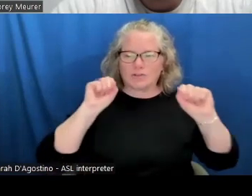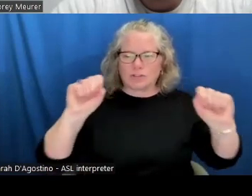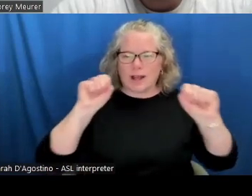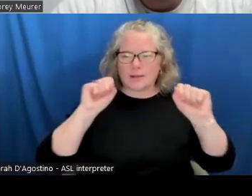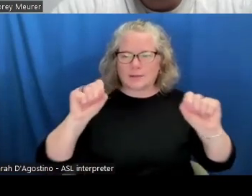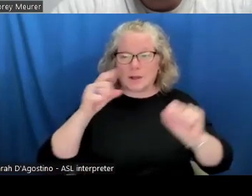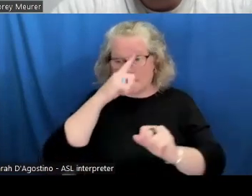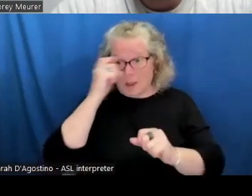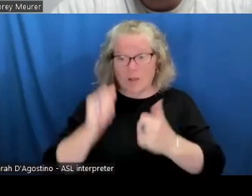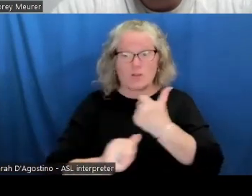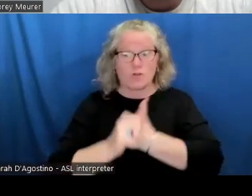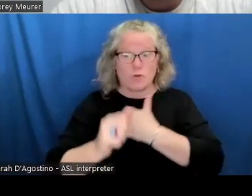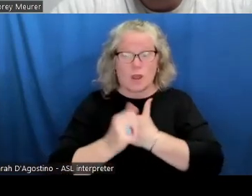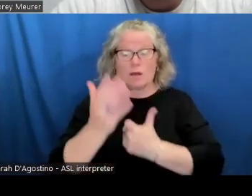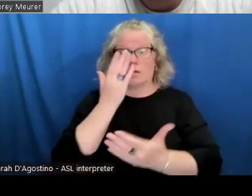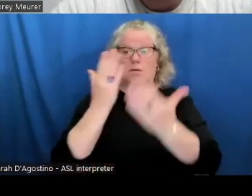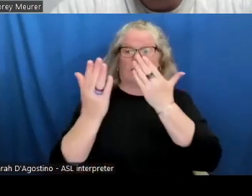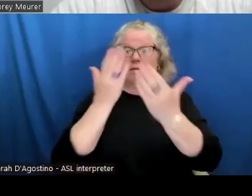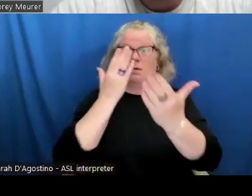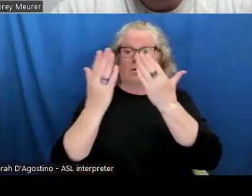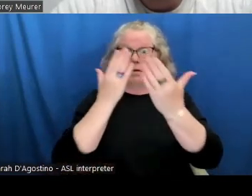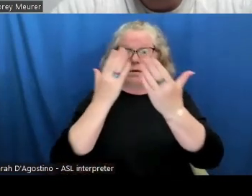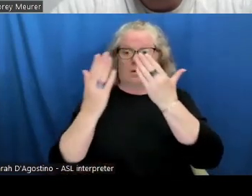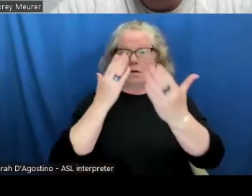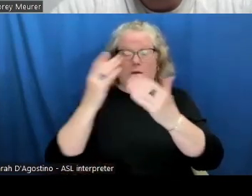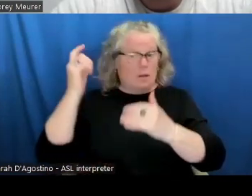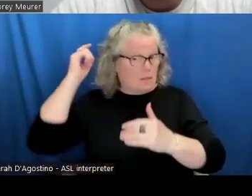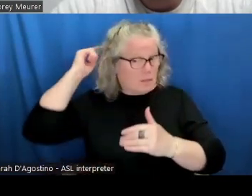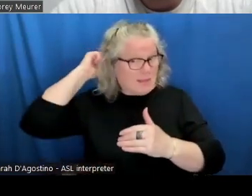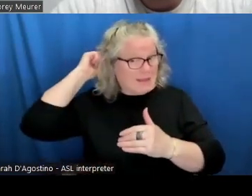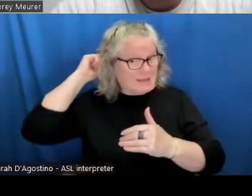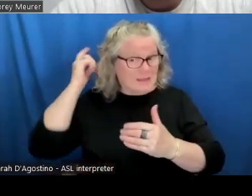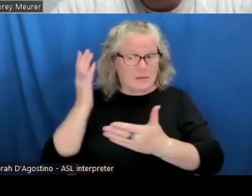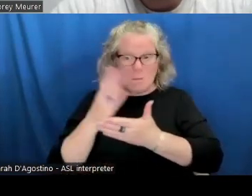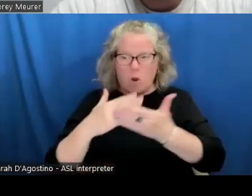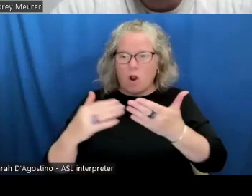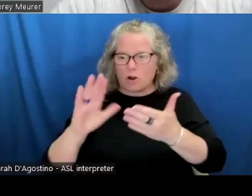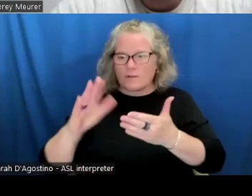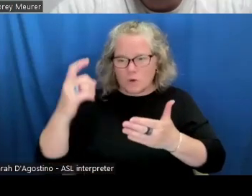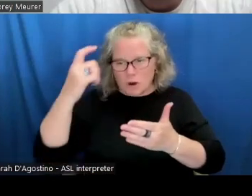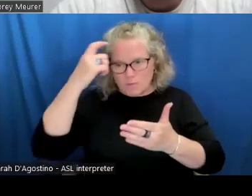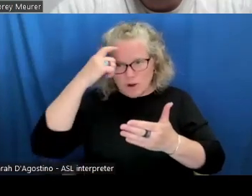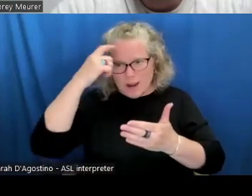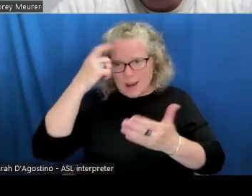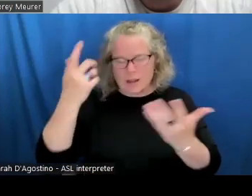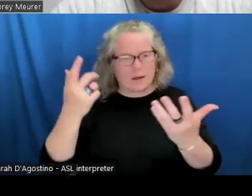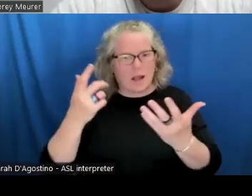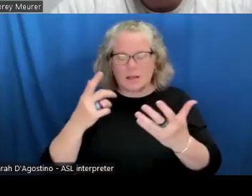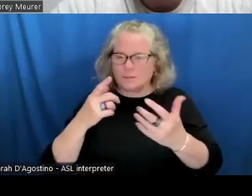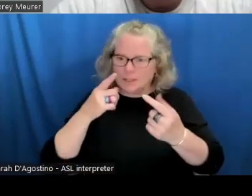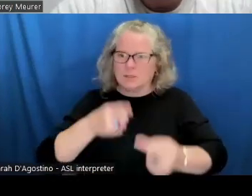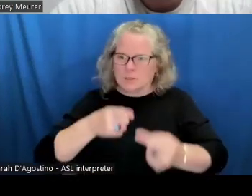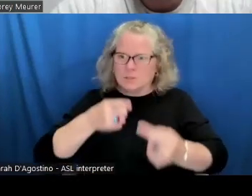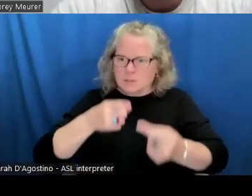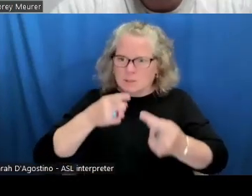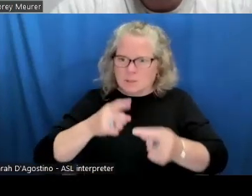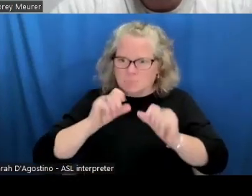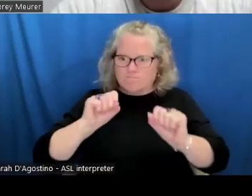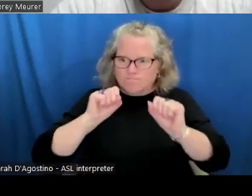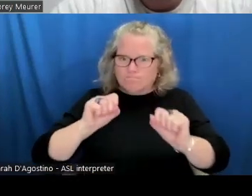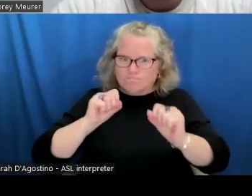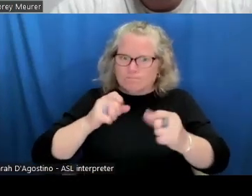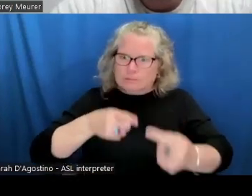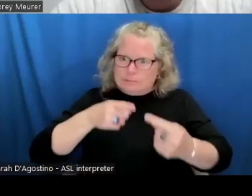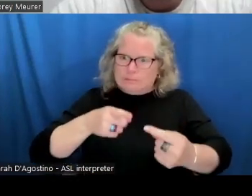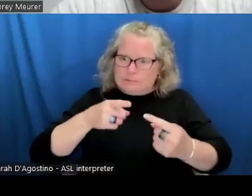really strong. The part of your brain that solves problems hasn't had as much exercise because you've had to be really strong to be a survivor, a